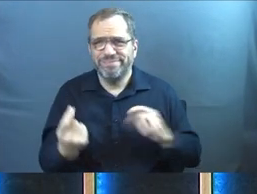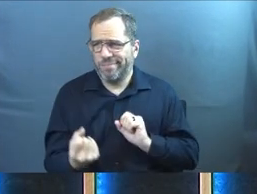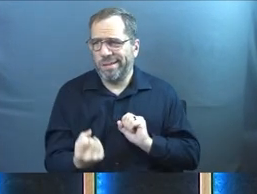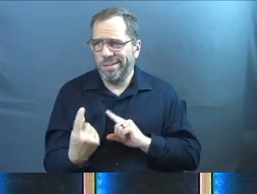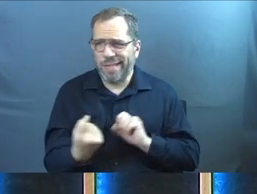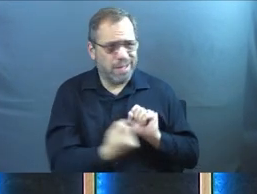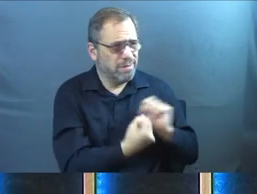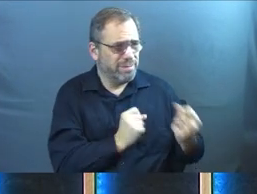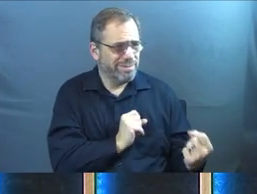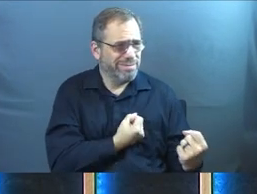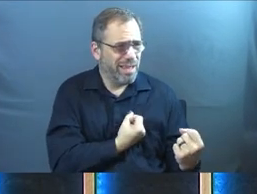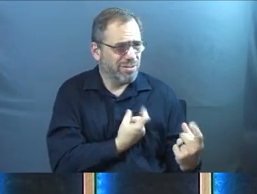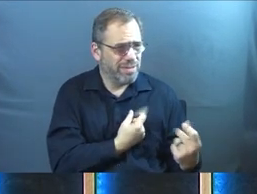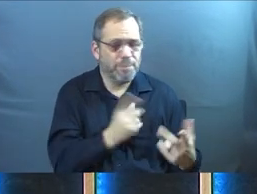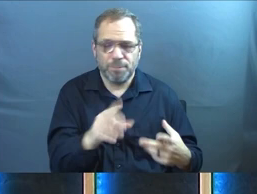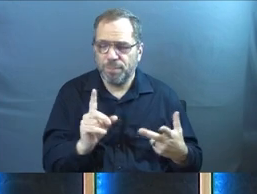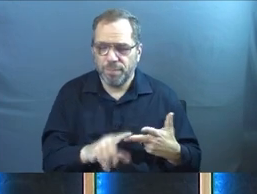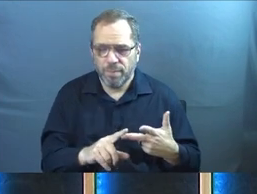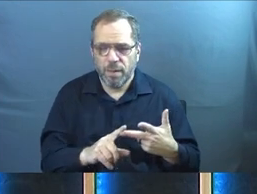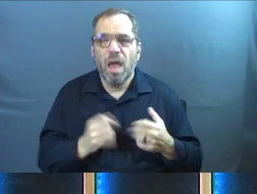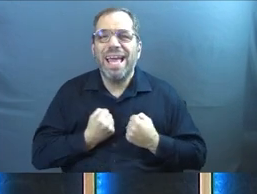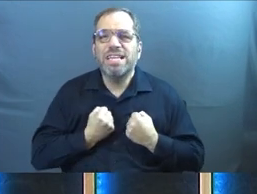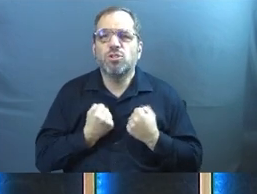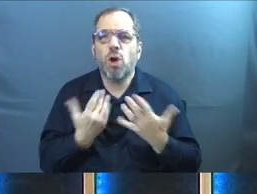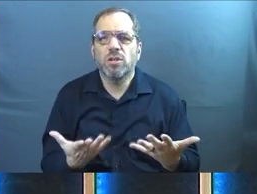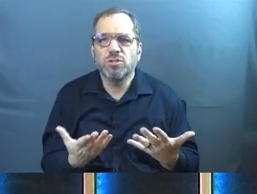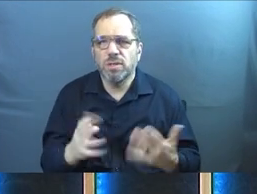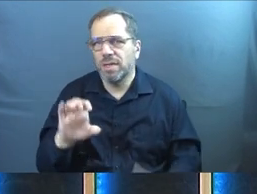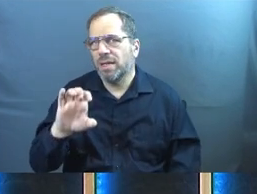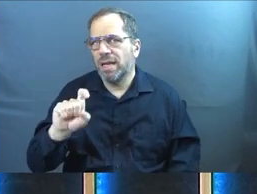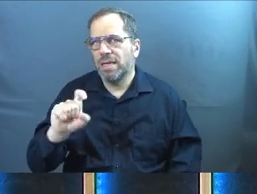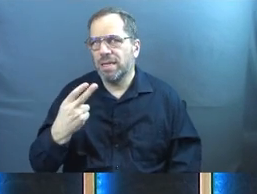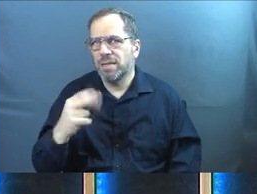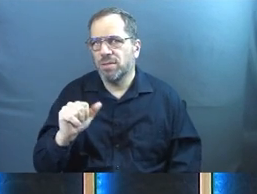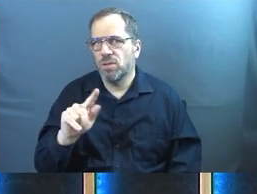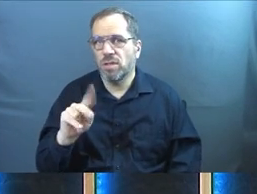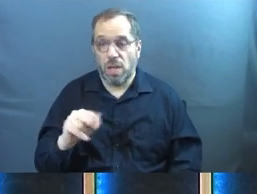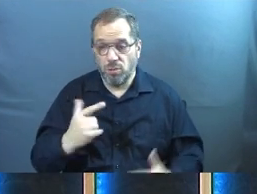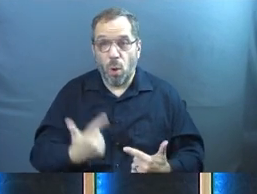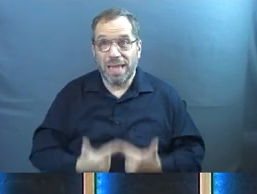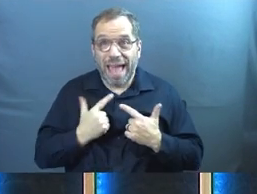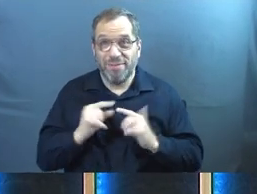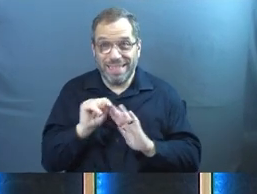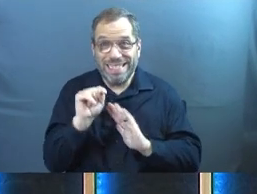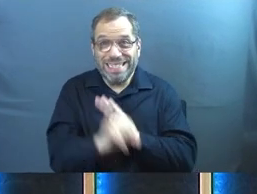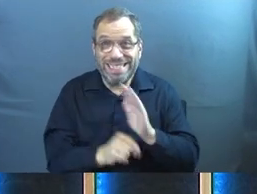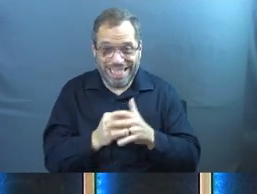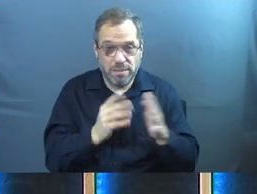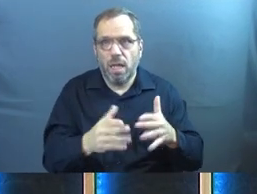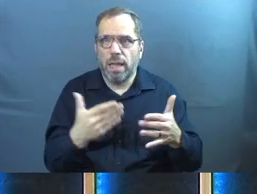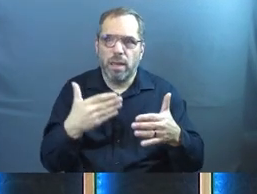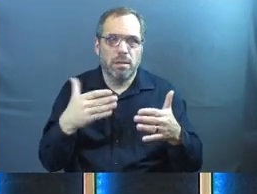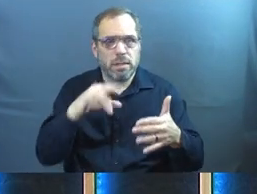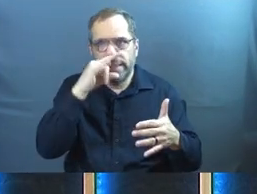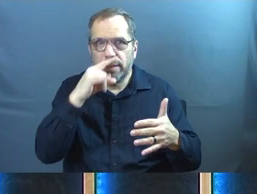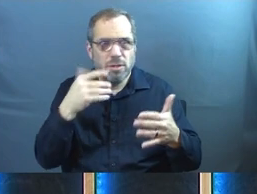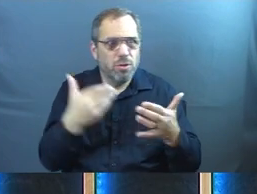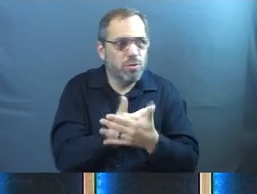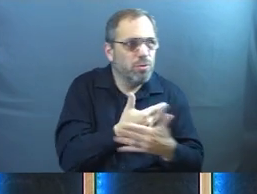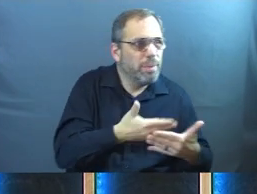difficulties? Next is exhaustion. You go through seasons of life. Newborn kids,